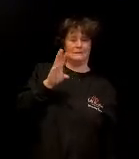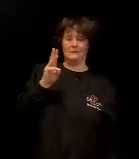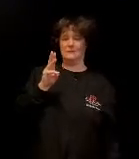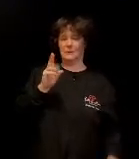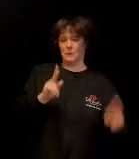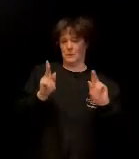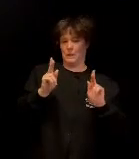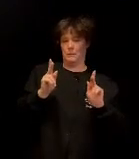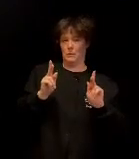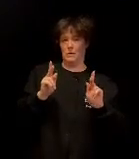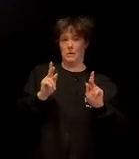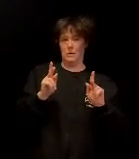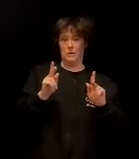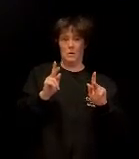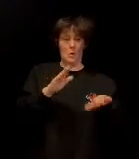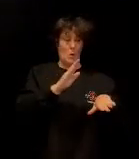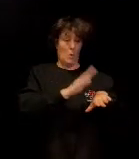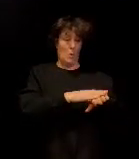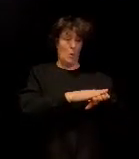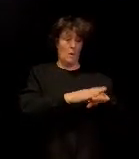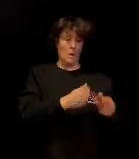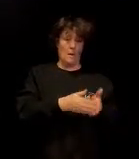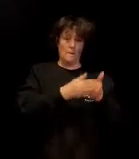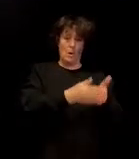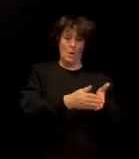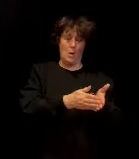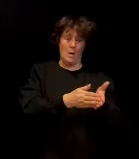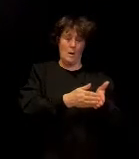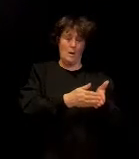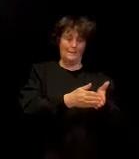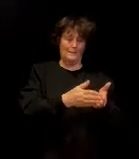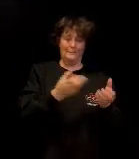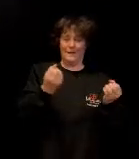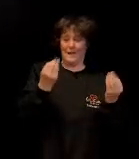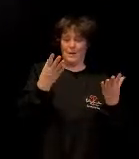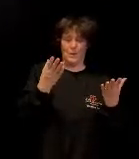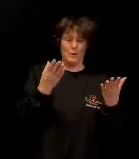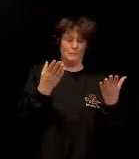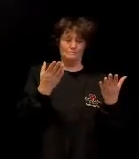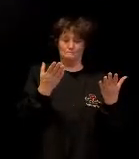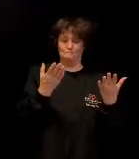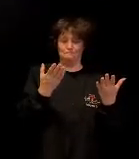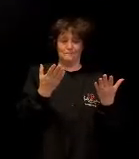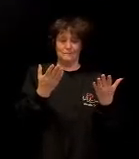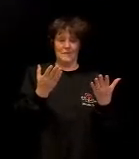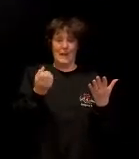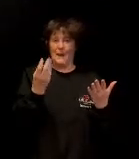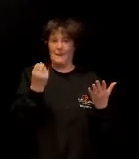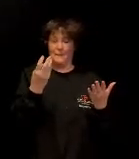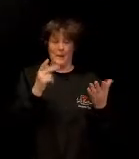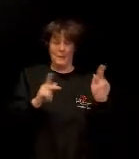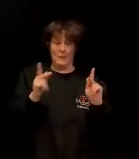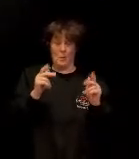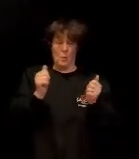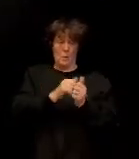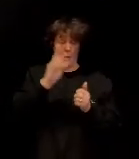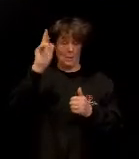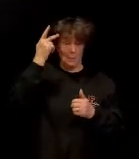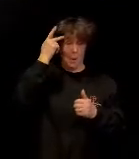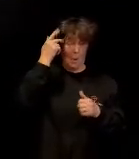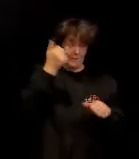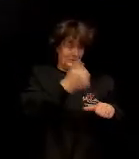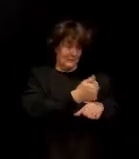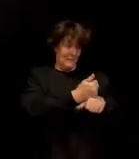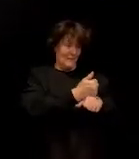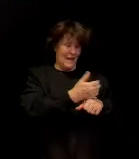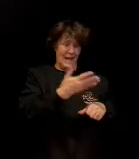people on that ship. I don't know how many of them was with Paul with laying on the hands of stuff. But if they would remain closed off and not